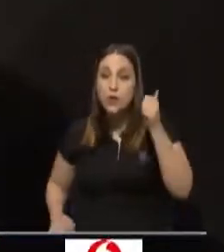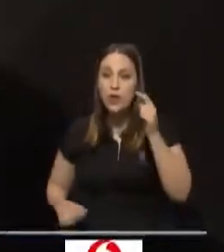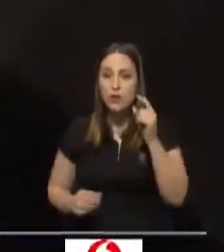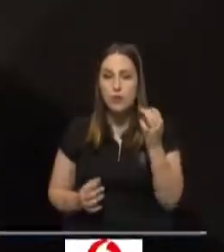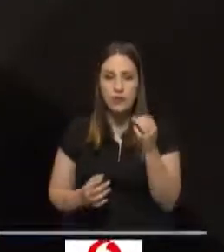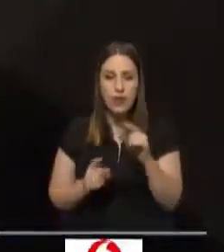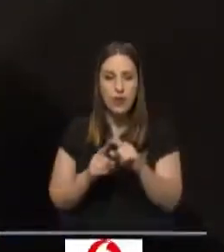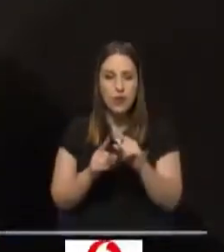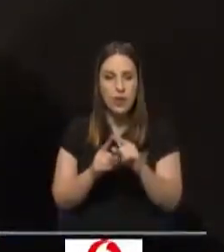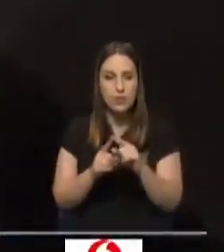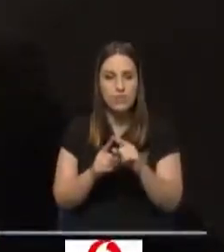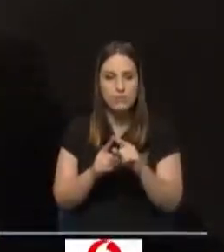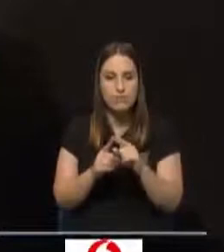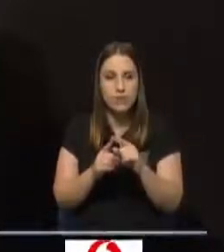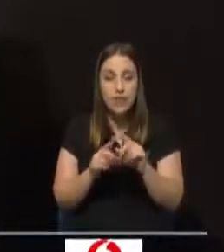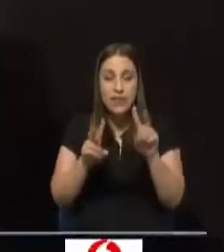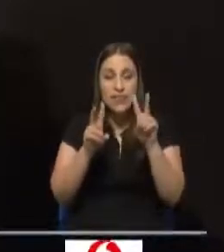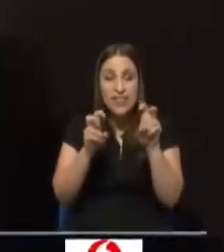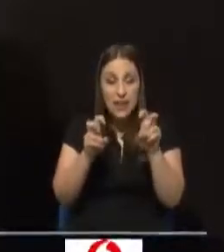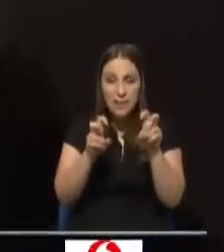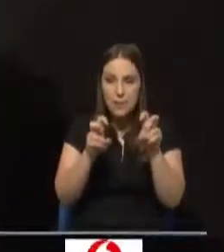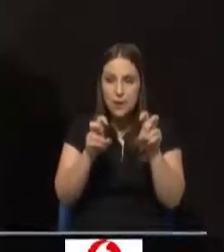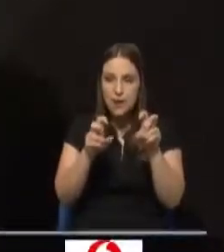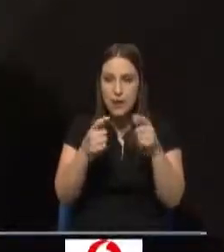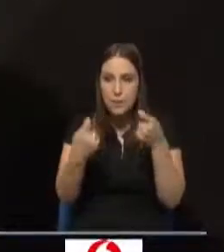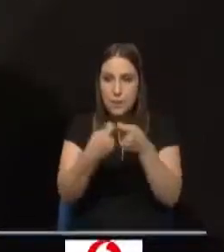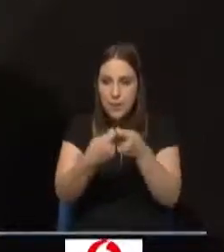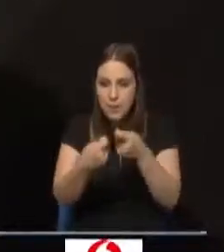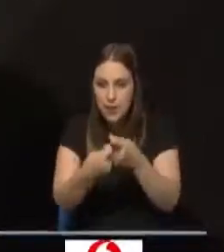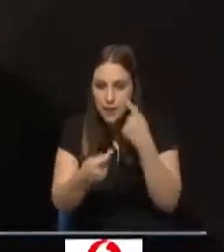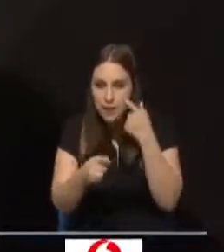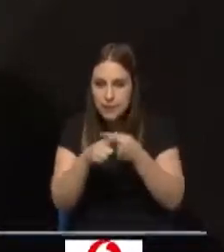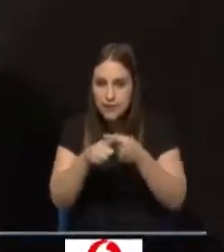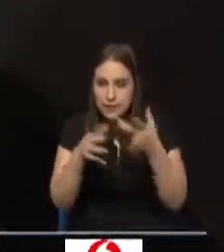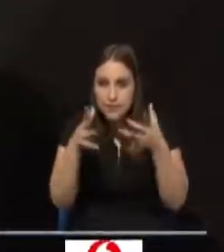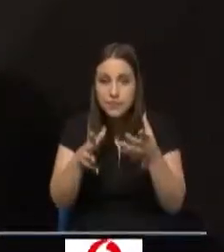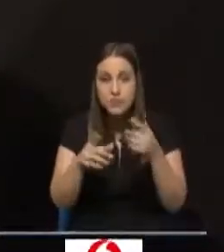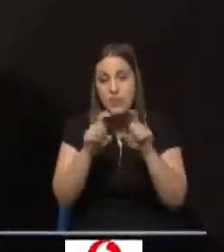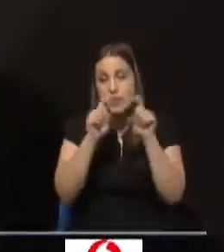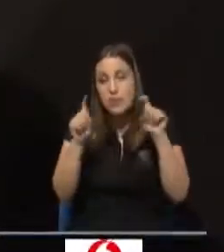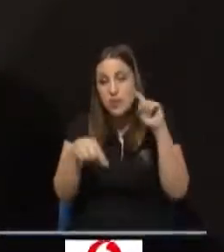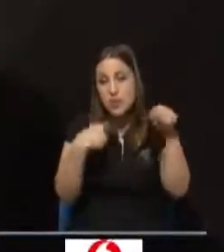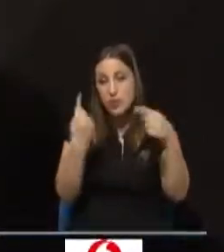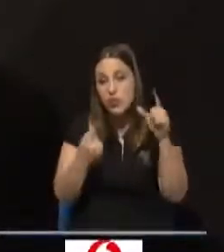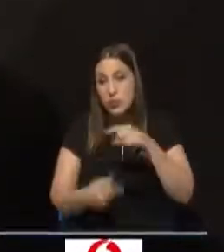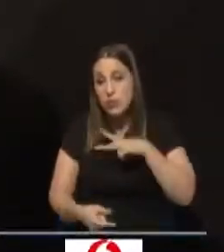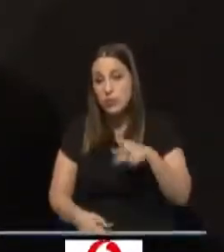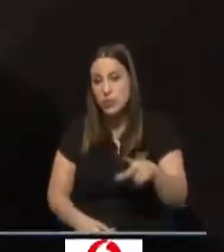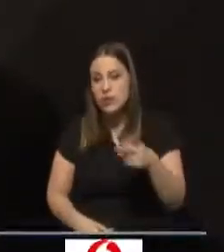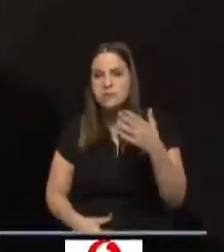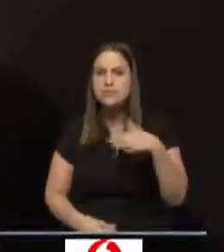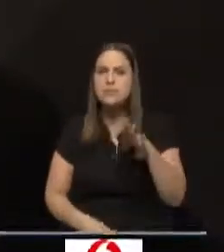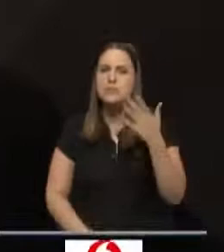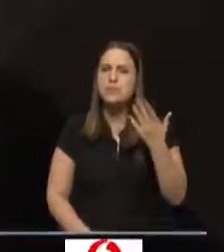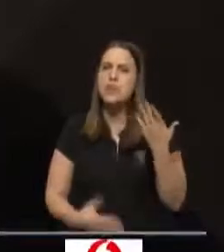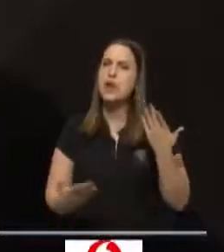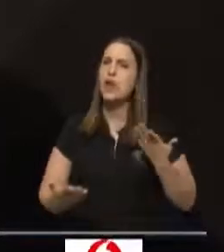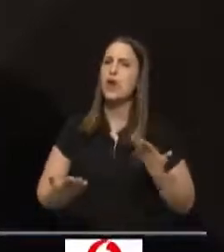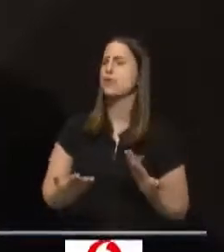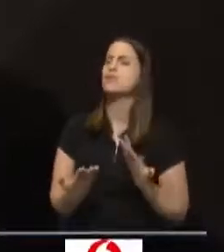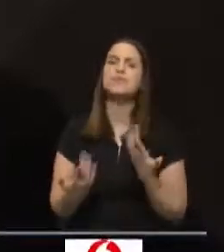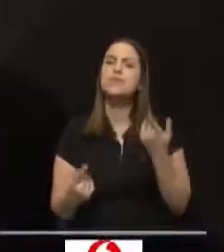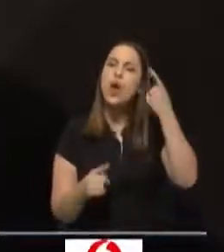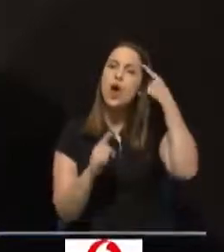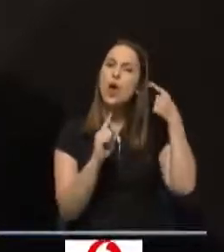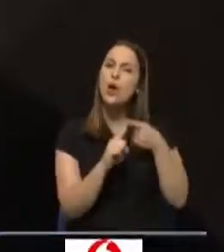attention that everybody gave. There were other companies in Portugal that were, but didn't you have